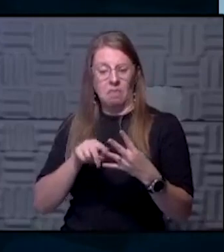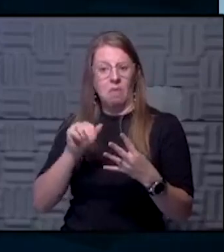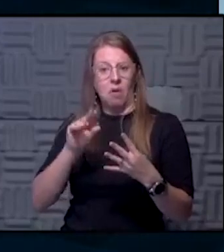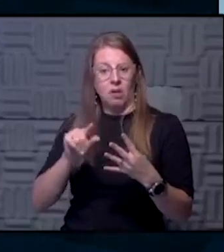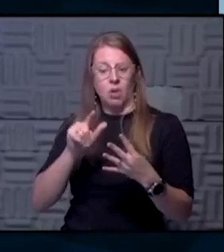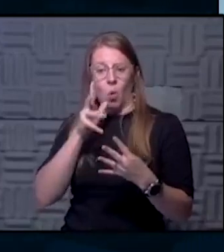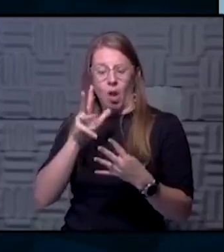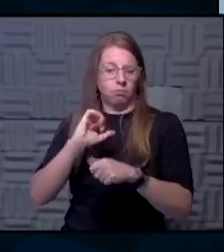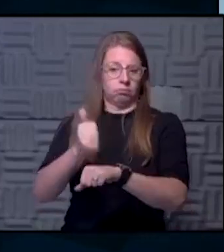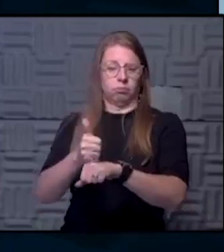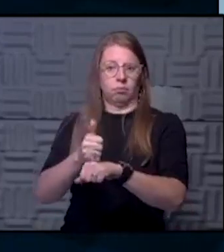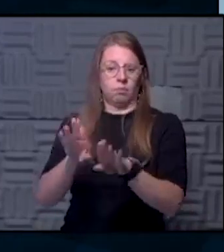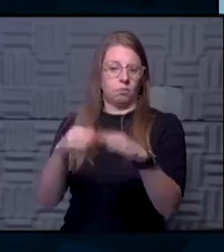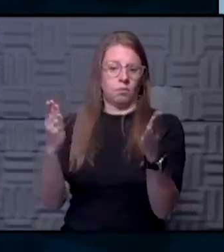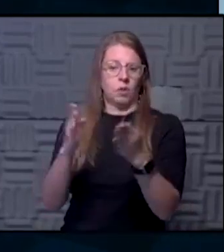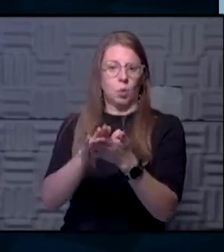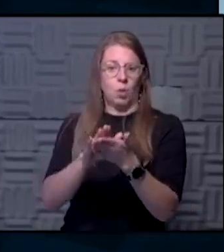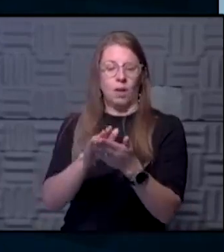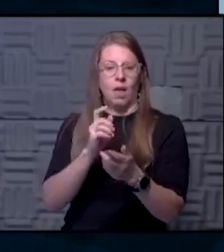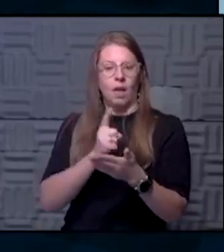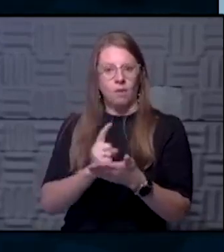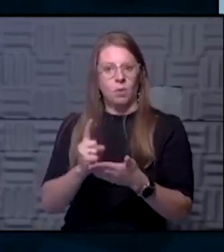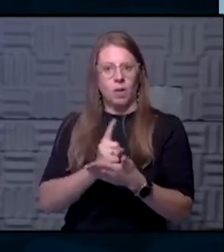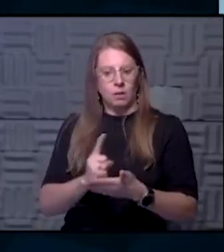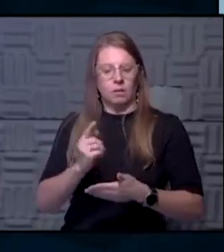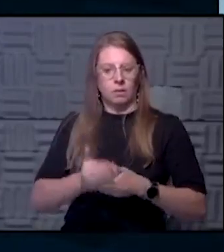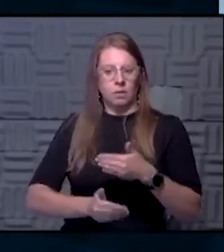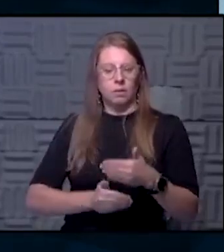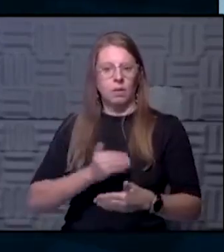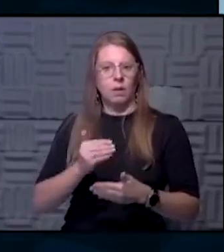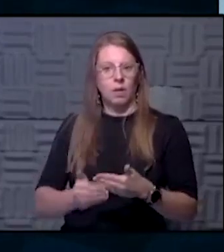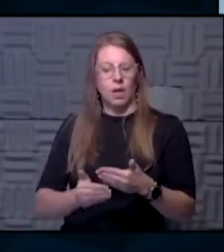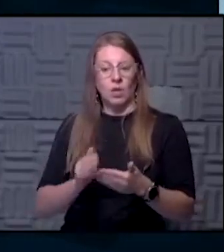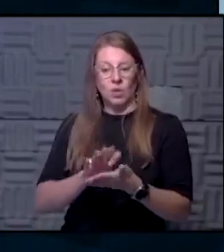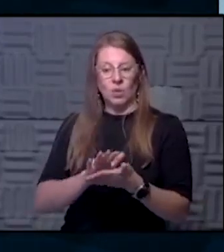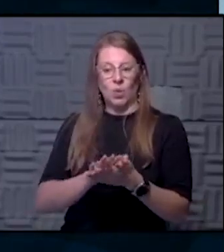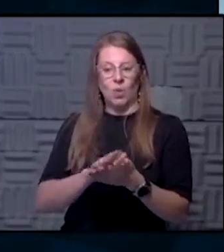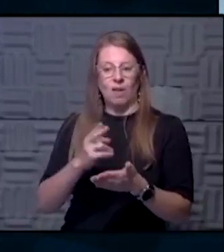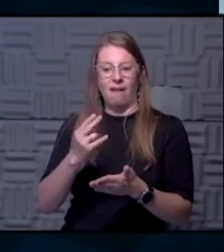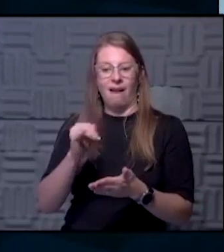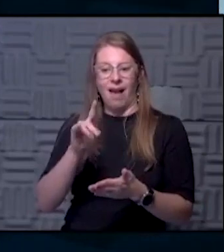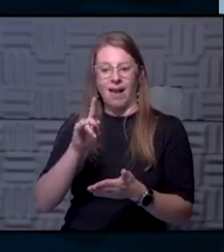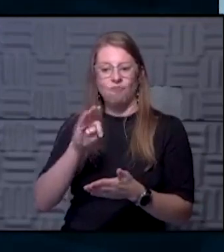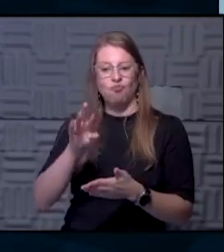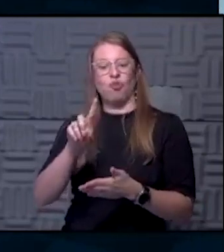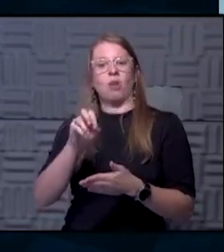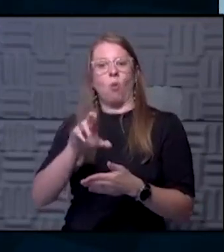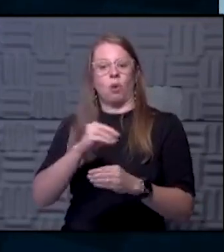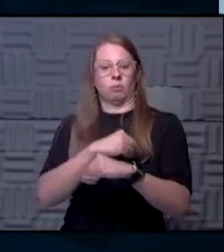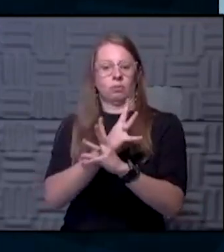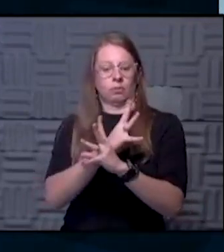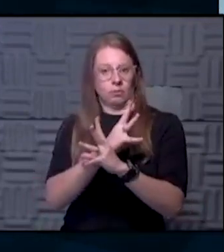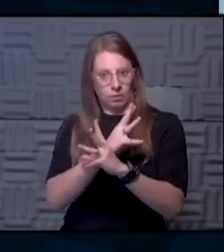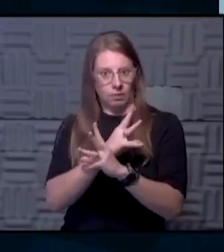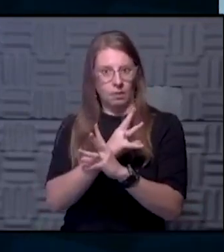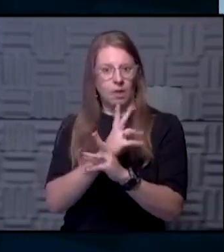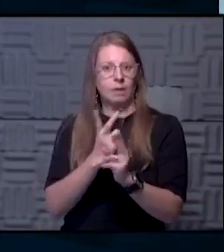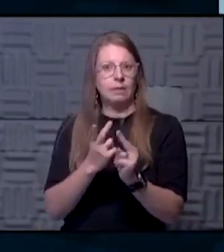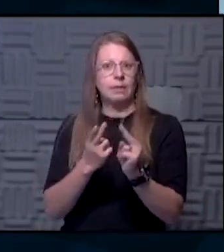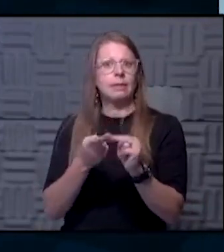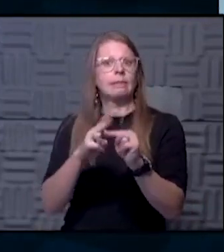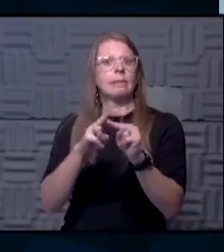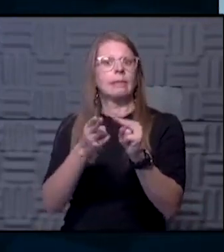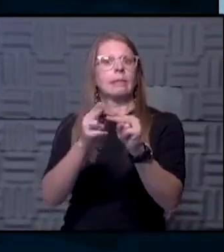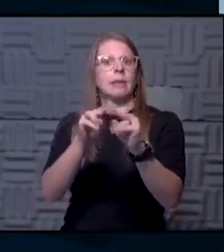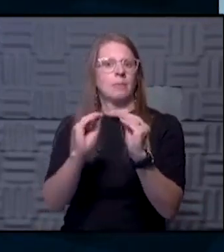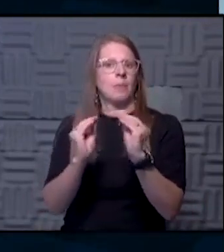on-site. And as every week has gone on, the percent of schools that are doing hybrid or remote is creeping up a little by